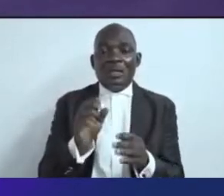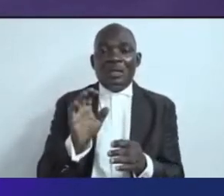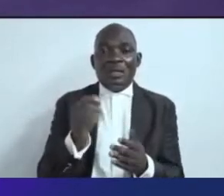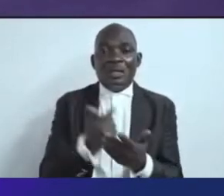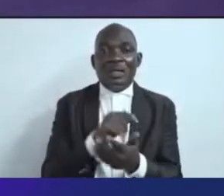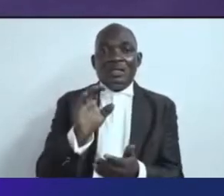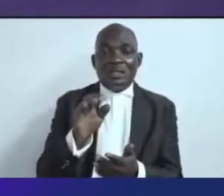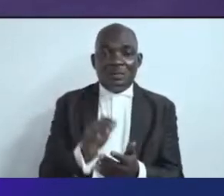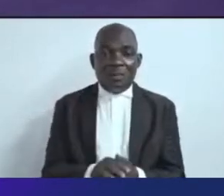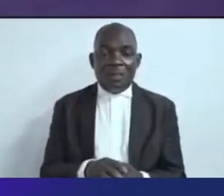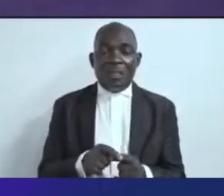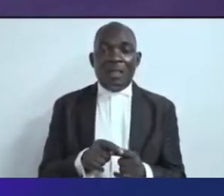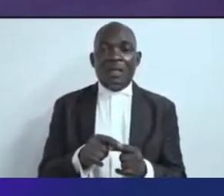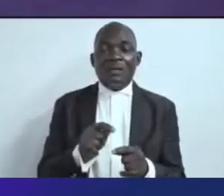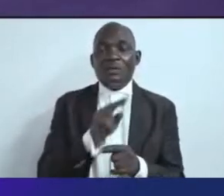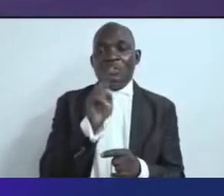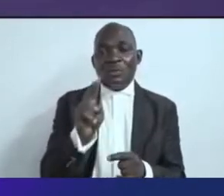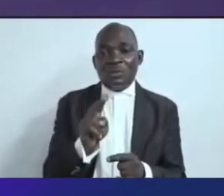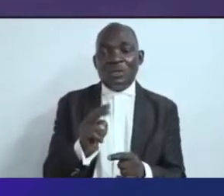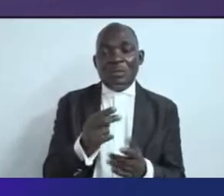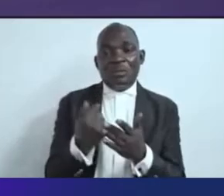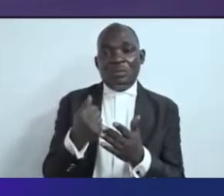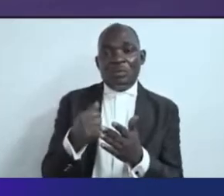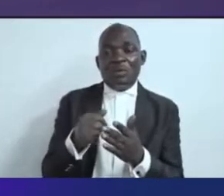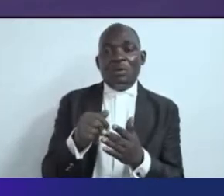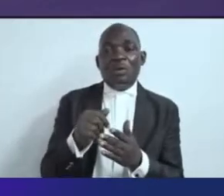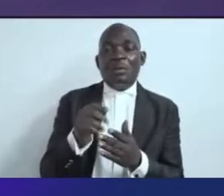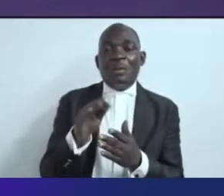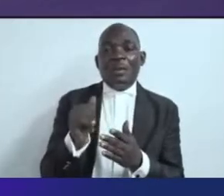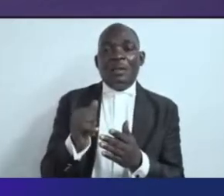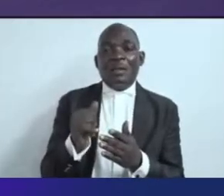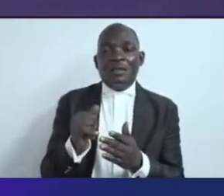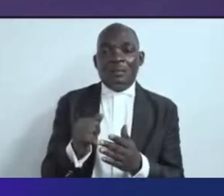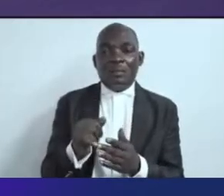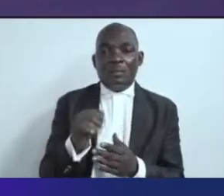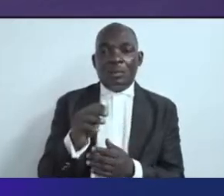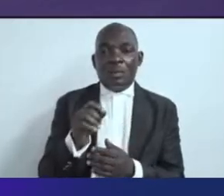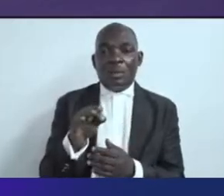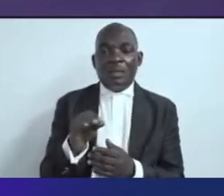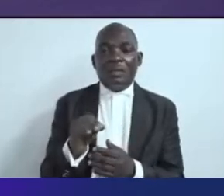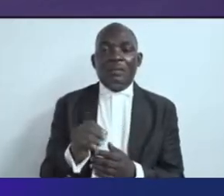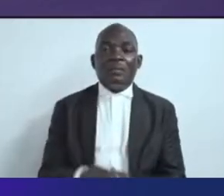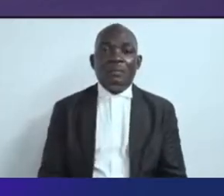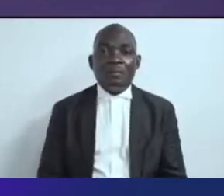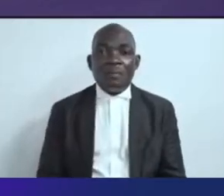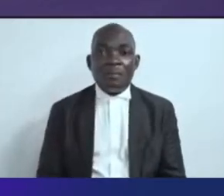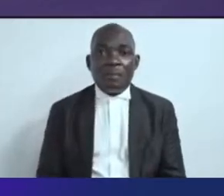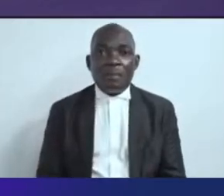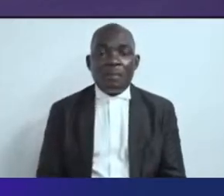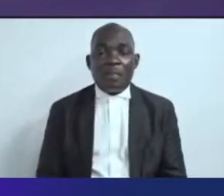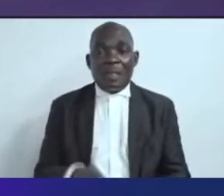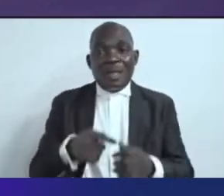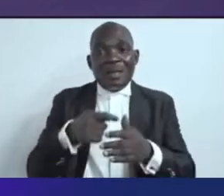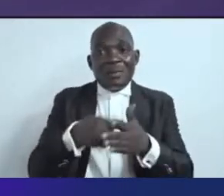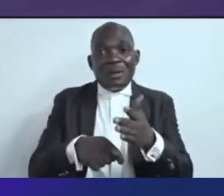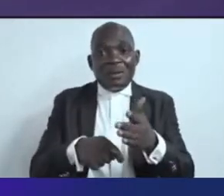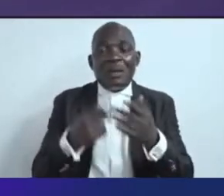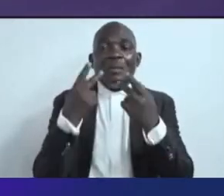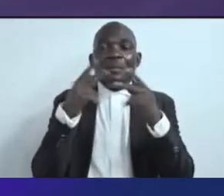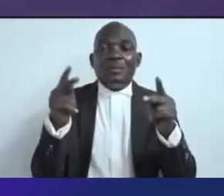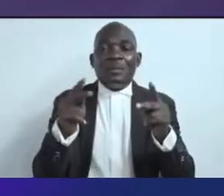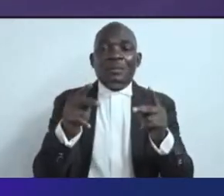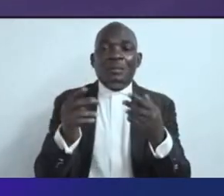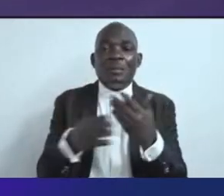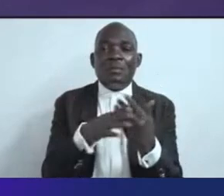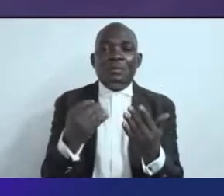rate, quoted using the previous day closed Bloomberg mid rate. The price will be published on the Bank